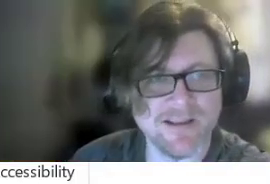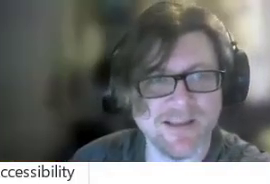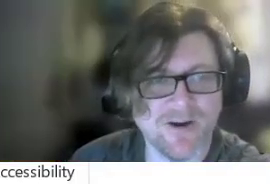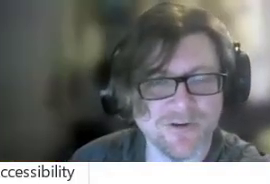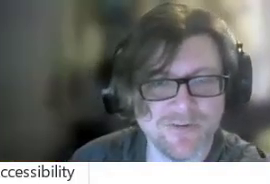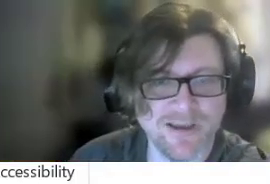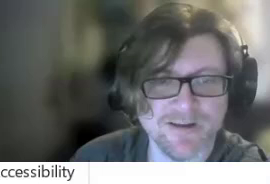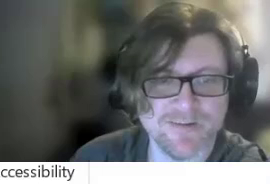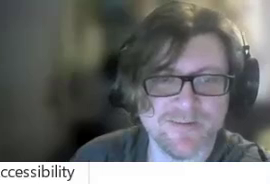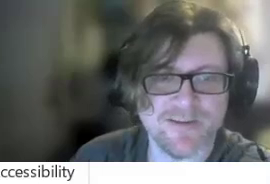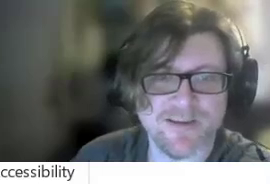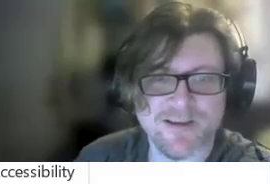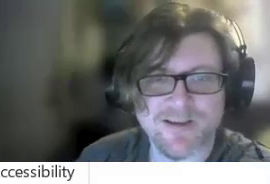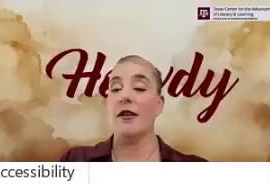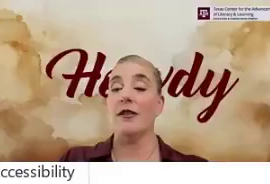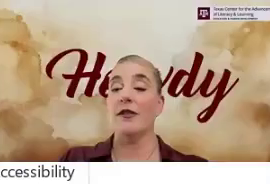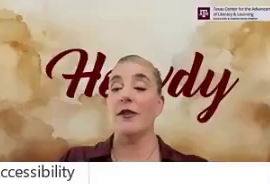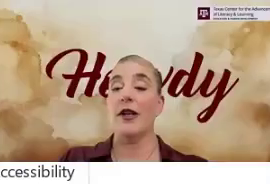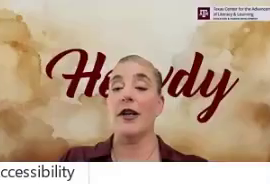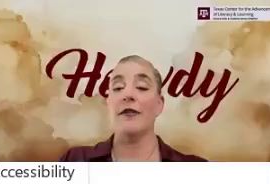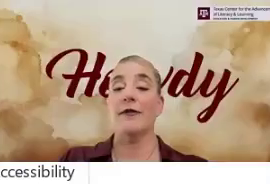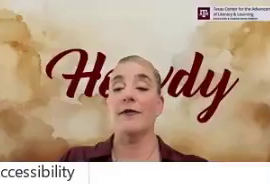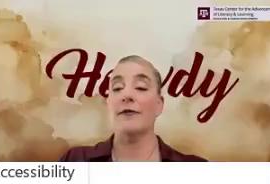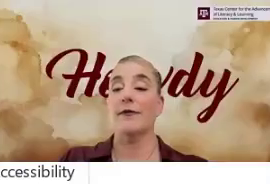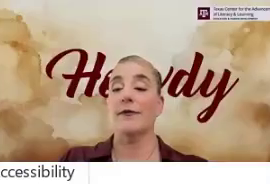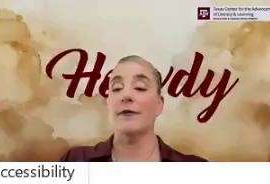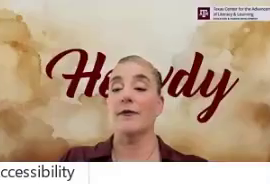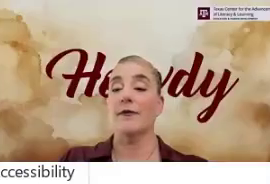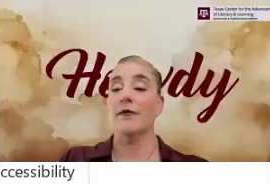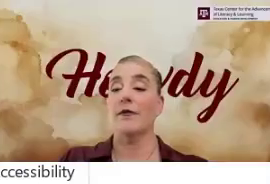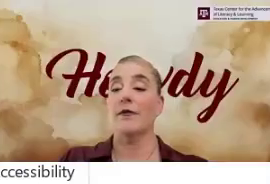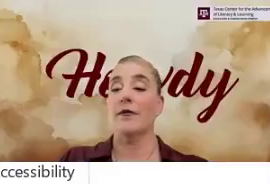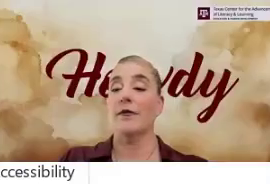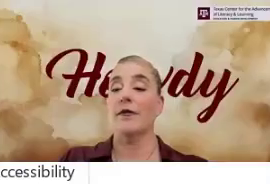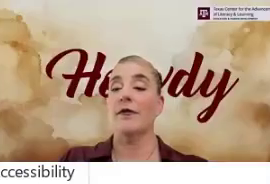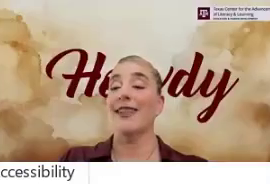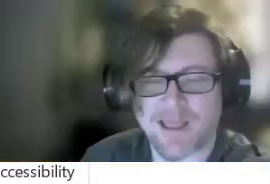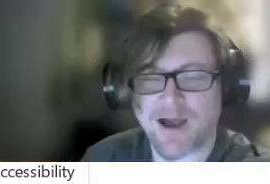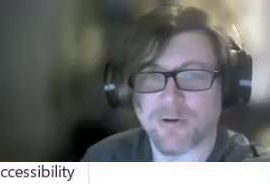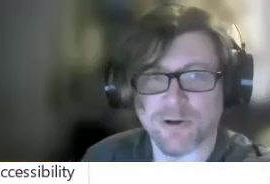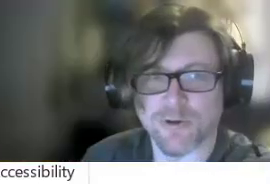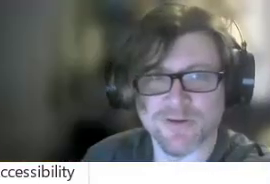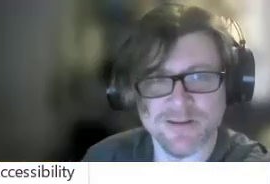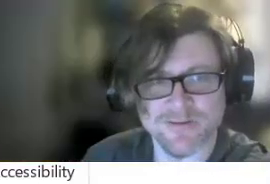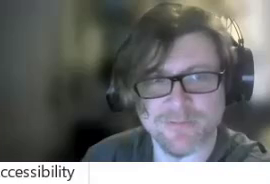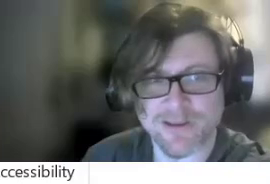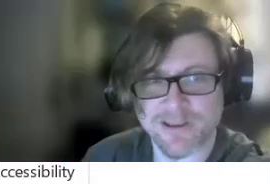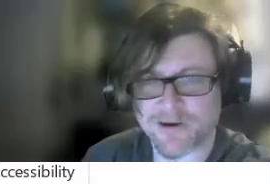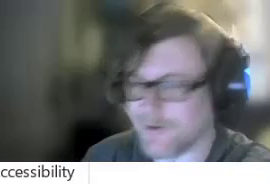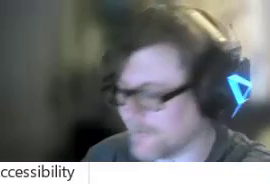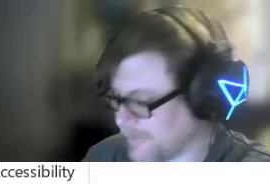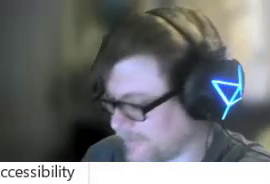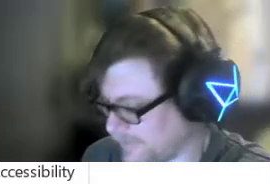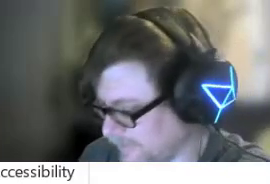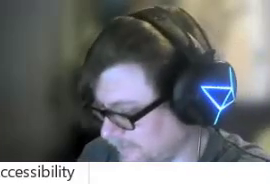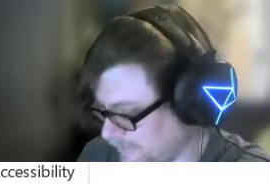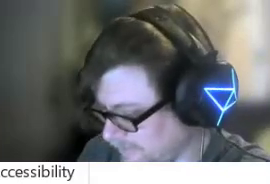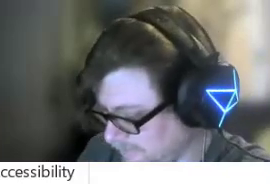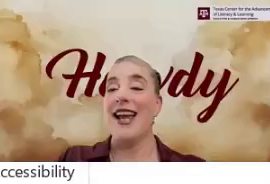the AI alt text. Yuck. And okay. there's no telling how close it is, if any at